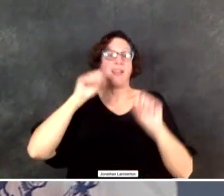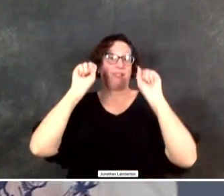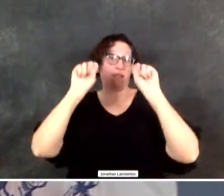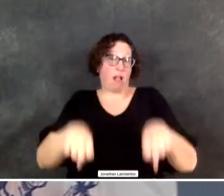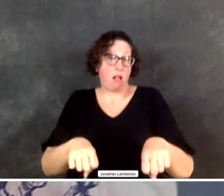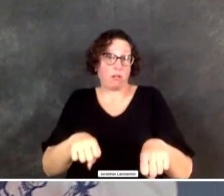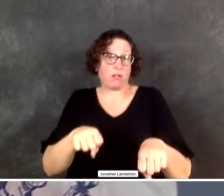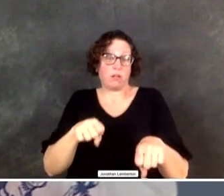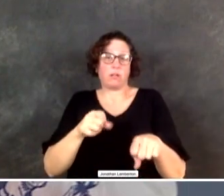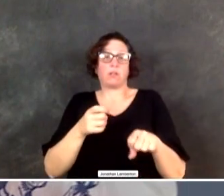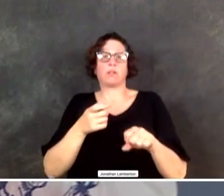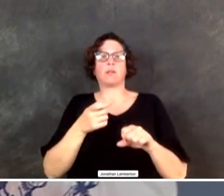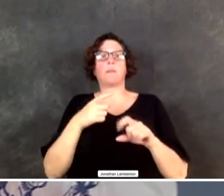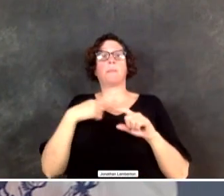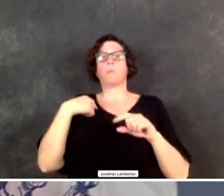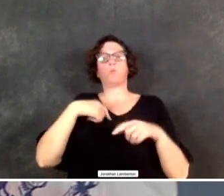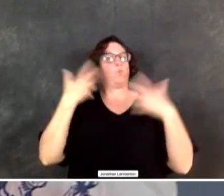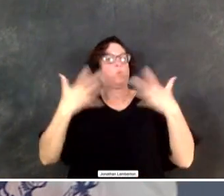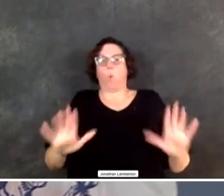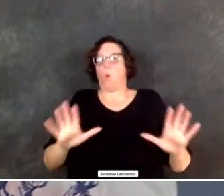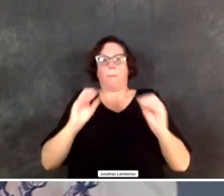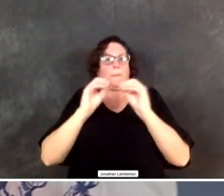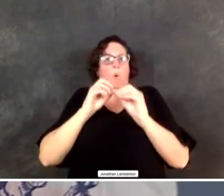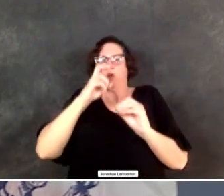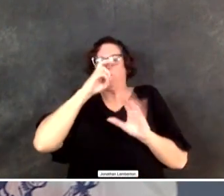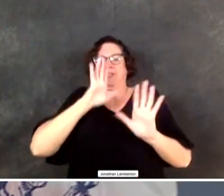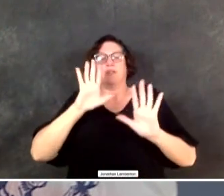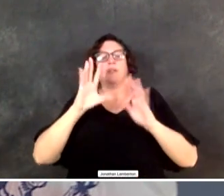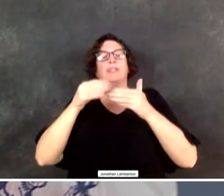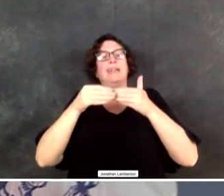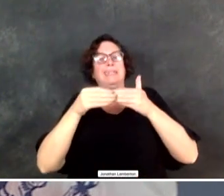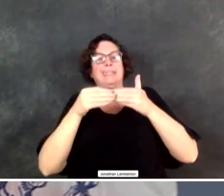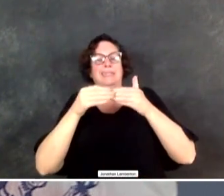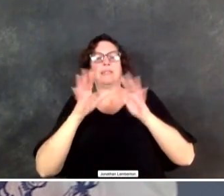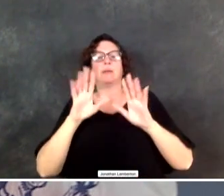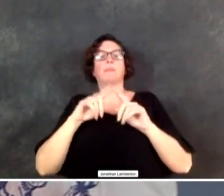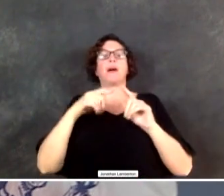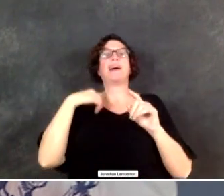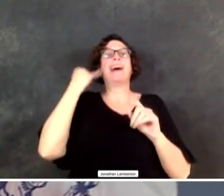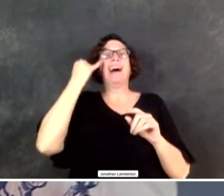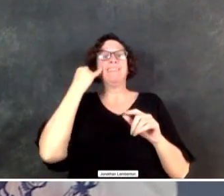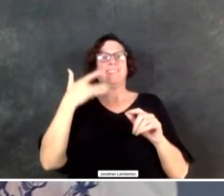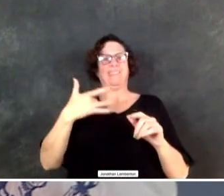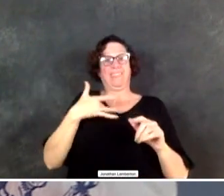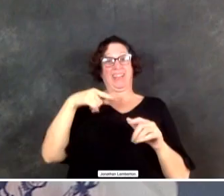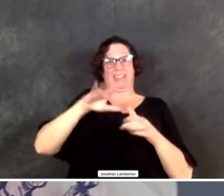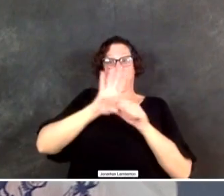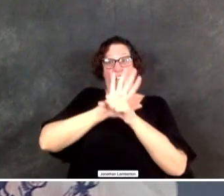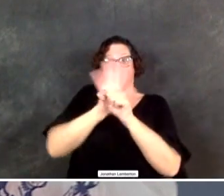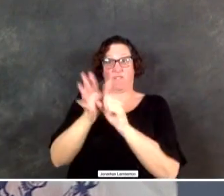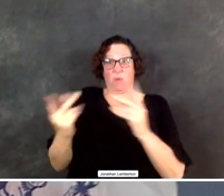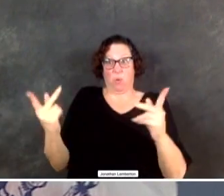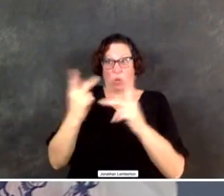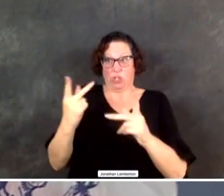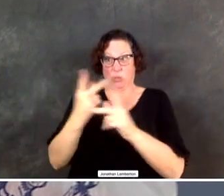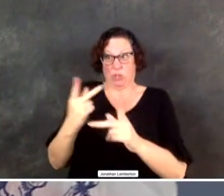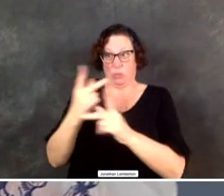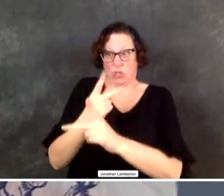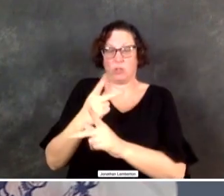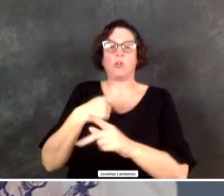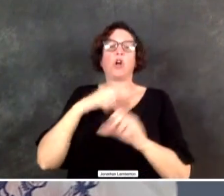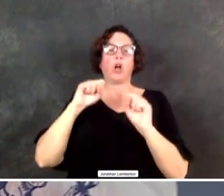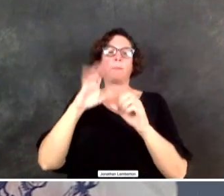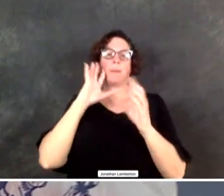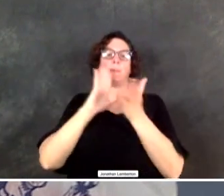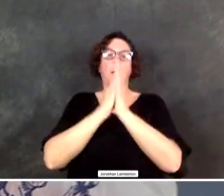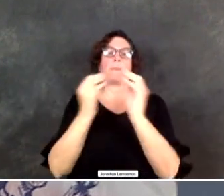felt that we were seeing a resurgence and a danger to the health and safety of New Yorkers, and we had to tighten up the rules further, we would do that.